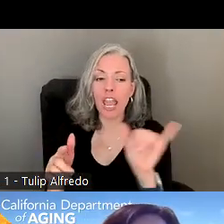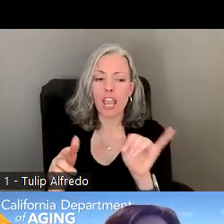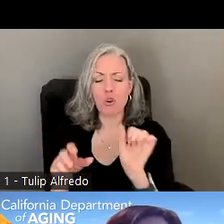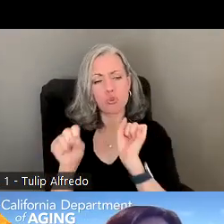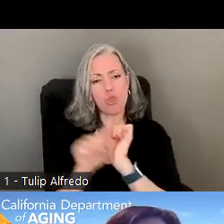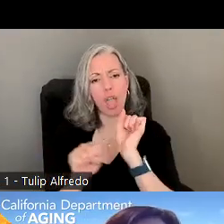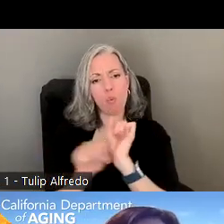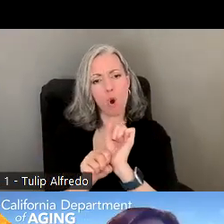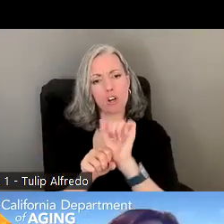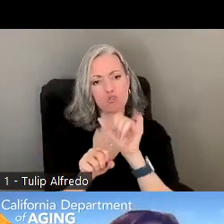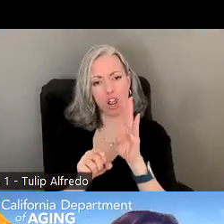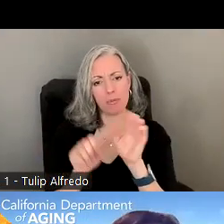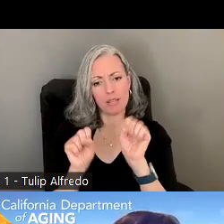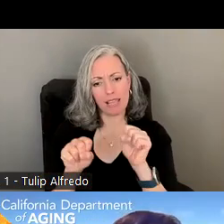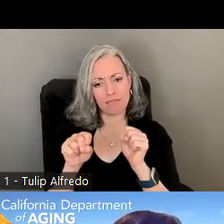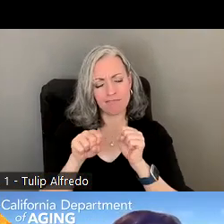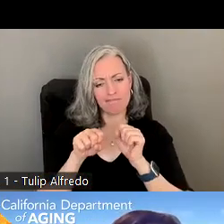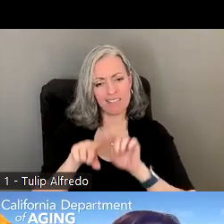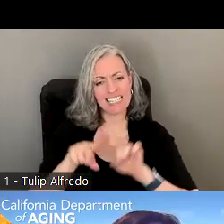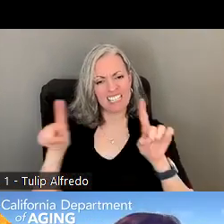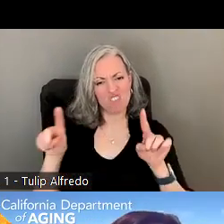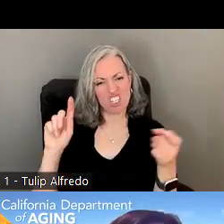difference. Next slide, please.